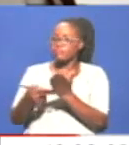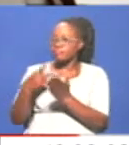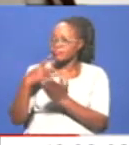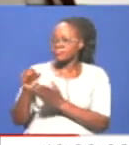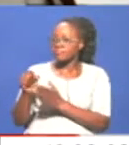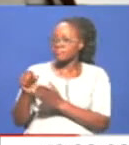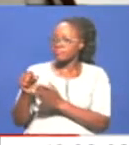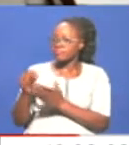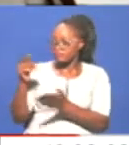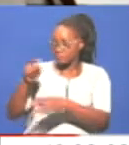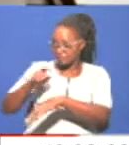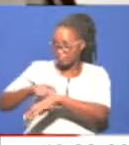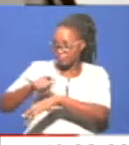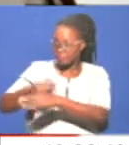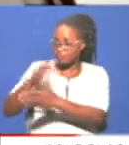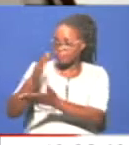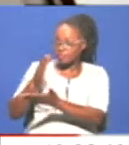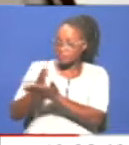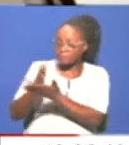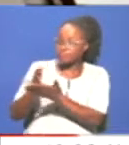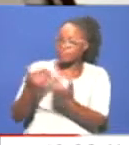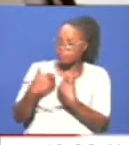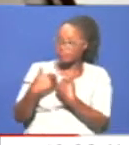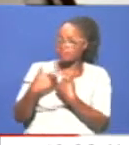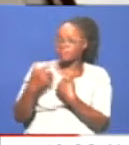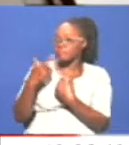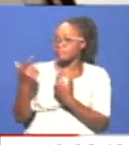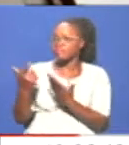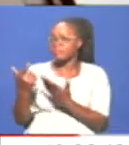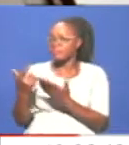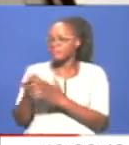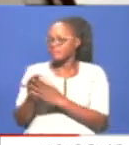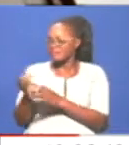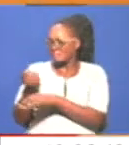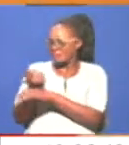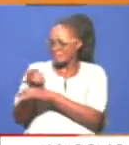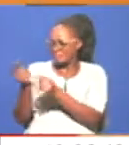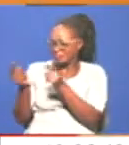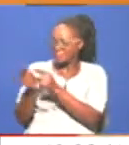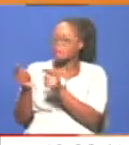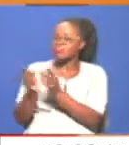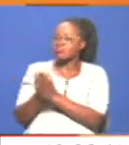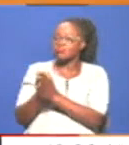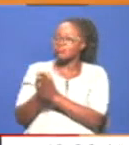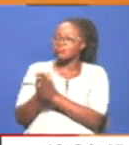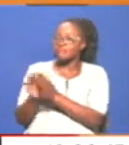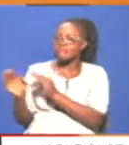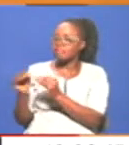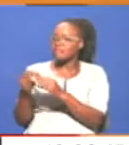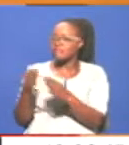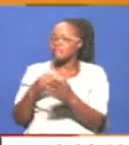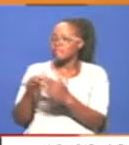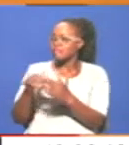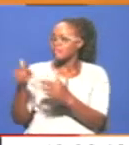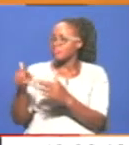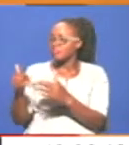got real time, as we are speaking, just, you could say, microseconds in terms of this. So you don't really see a move before another guy makes a